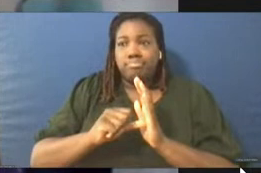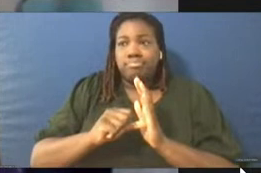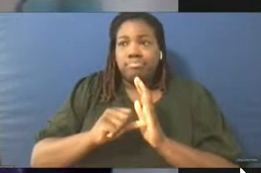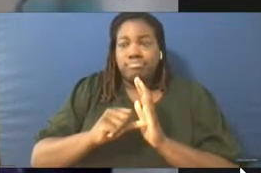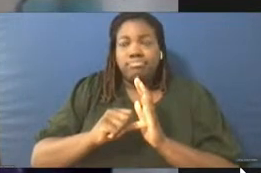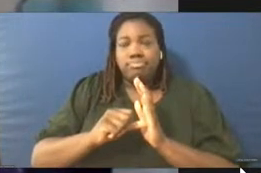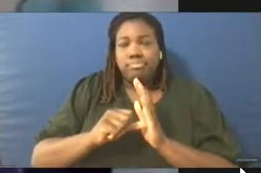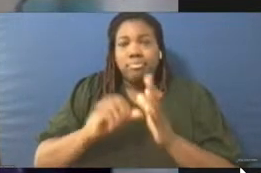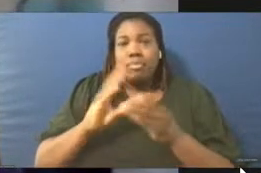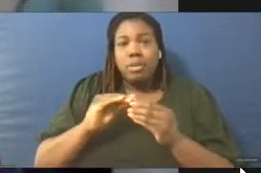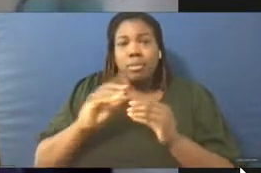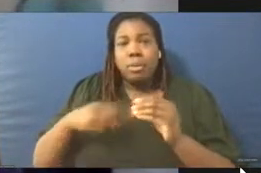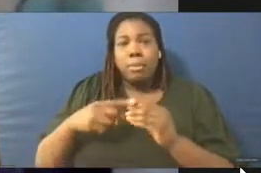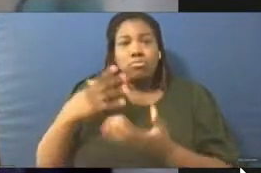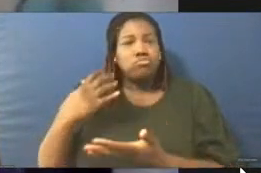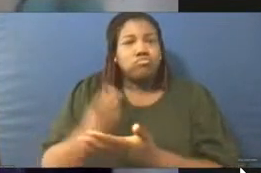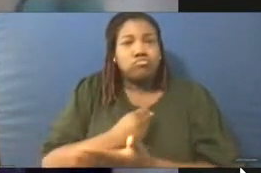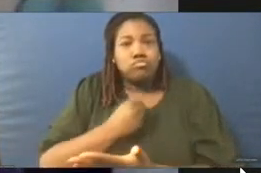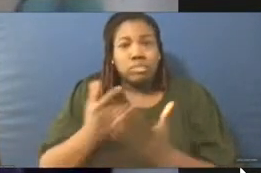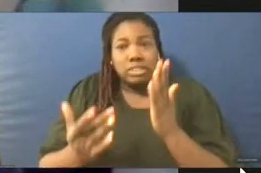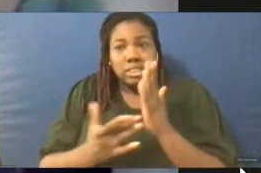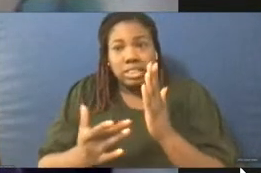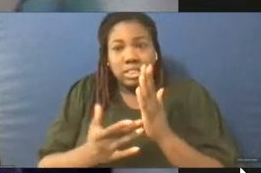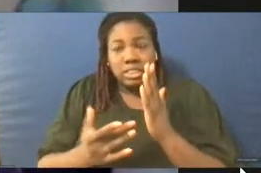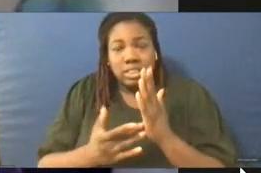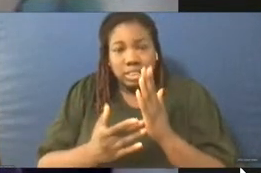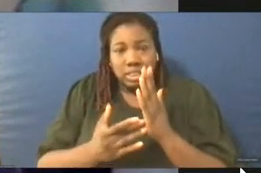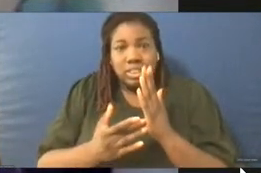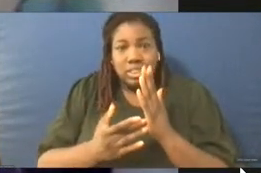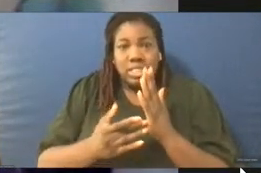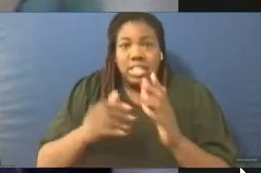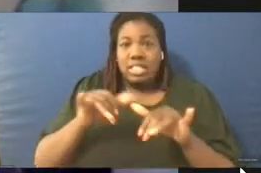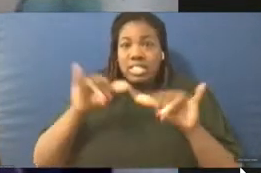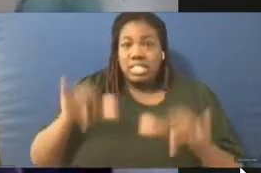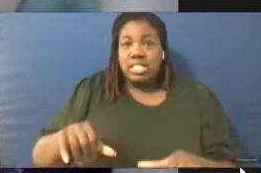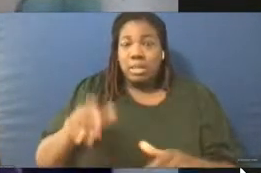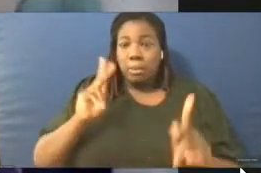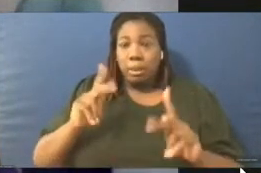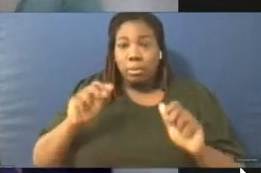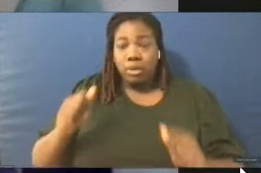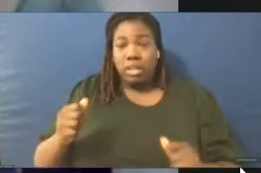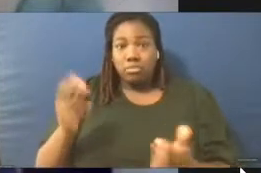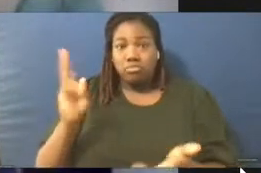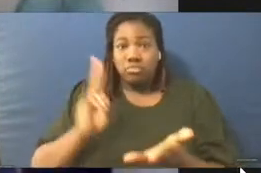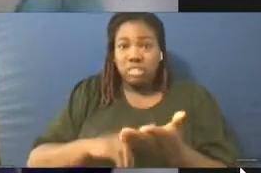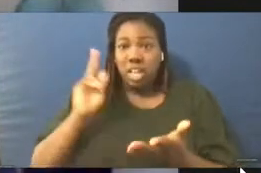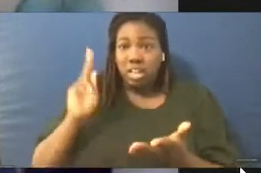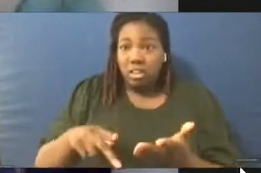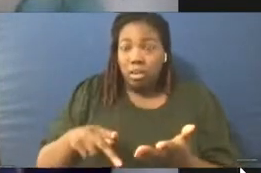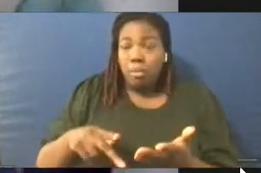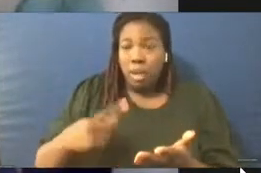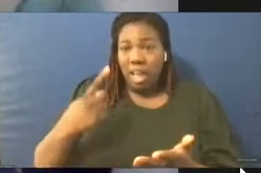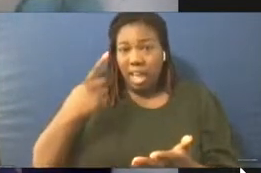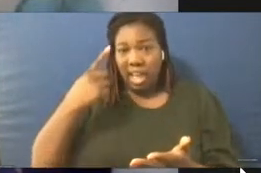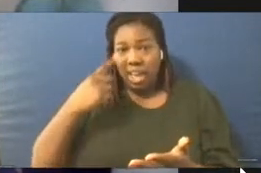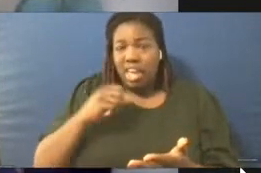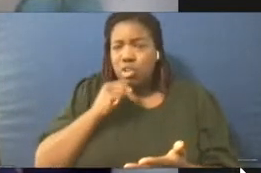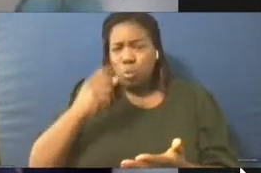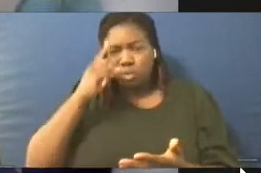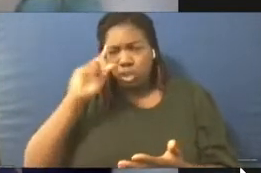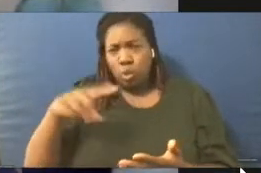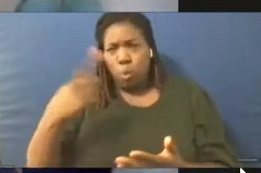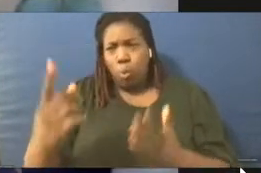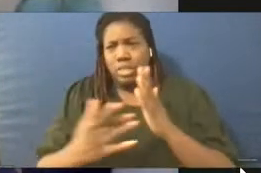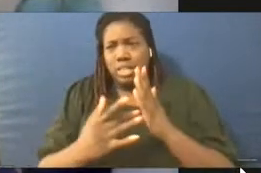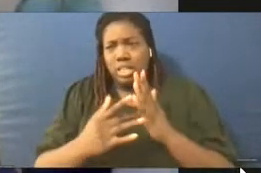comment about leveraging technology and streamlining systems so that people can get enrolled. I think it's not only about technology, but it's also